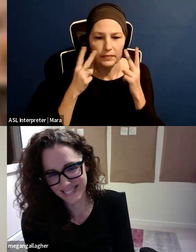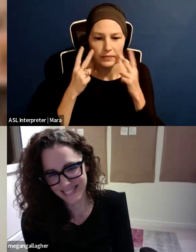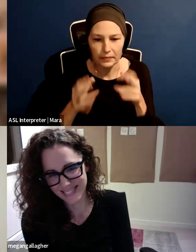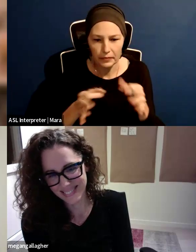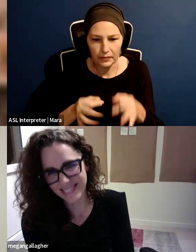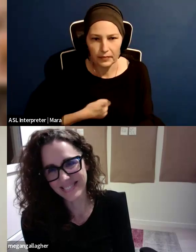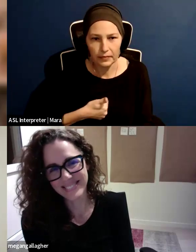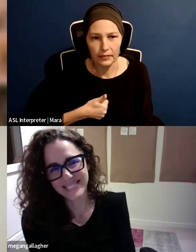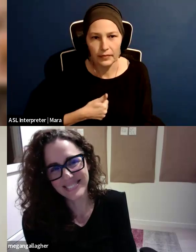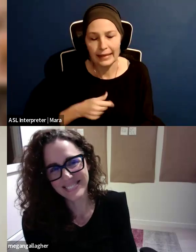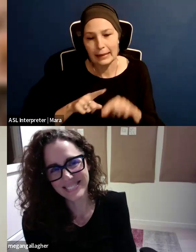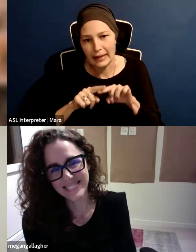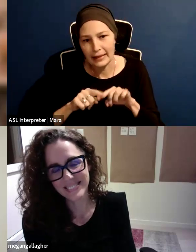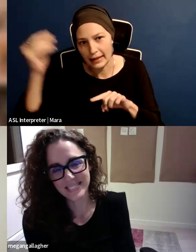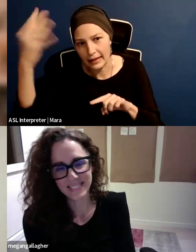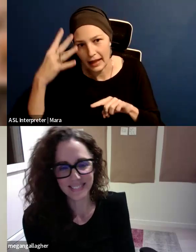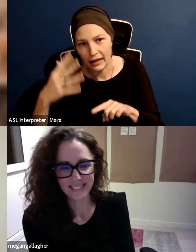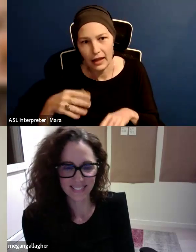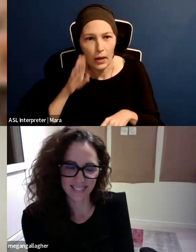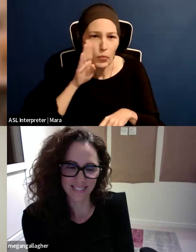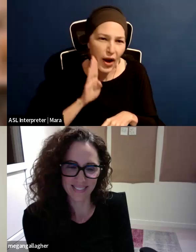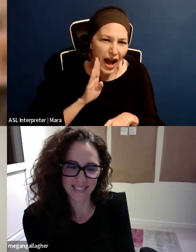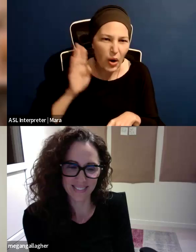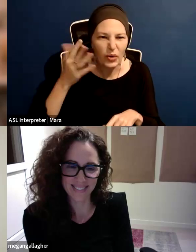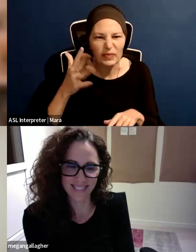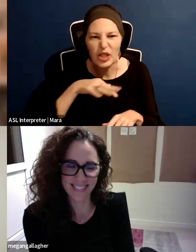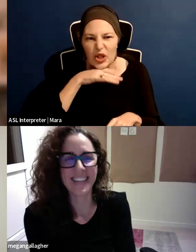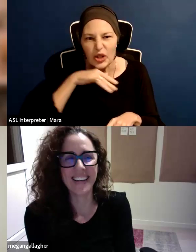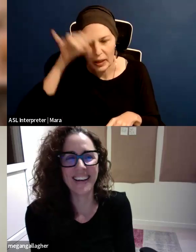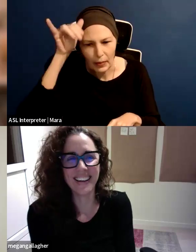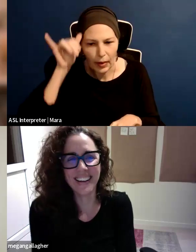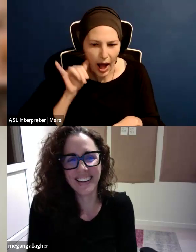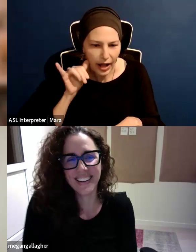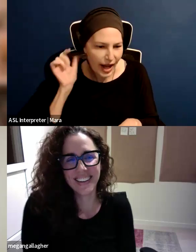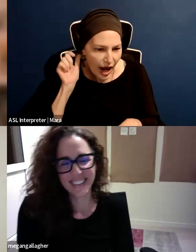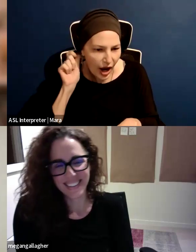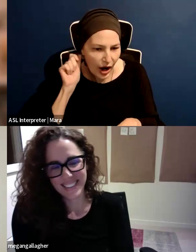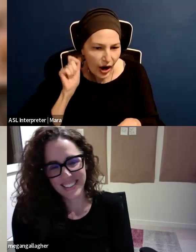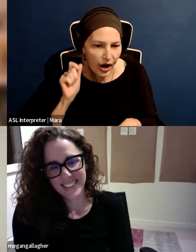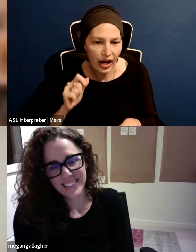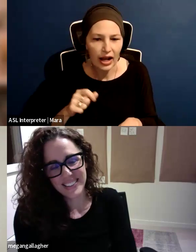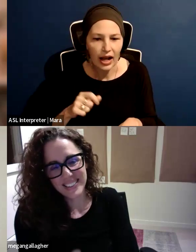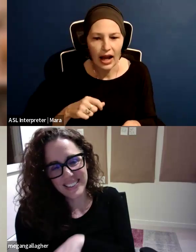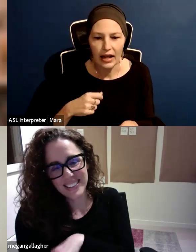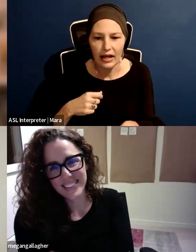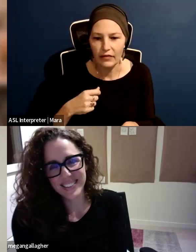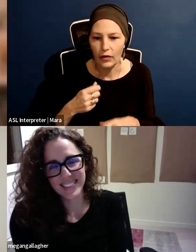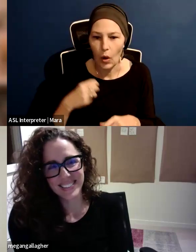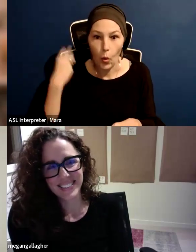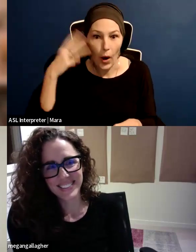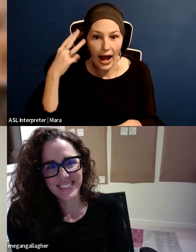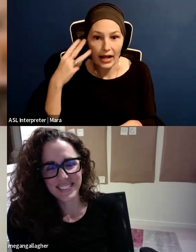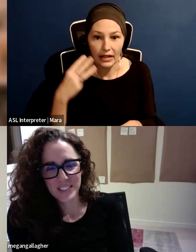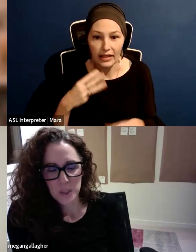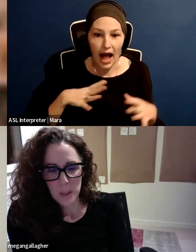blondish hair, wearing the wild holiday red lipstick, and I love my polka dots. I've got some navy blue